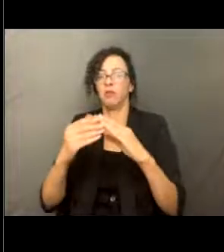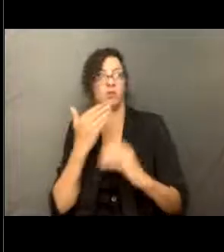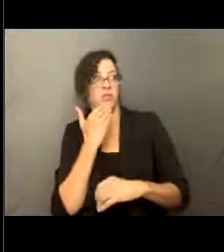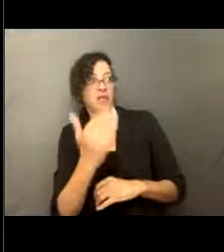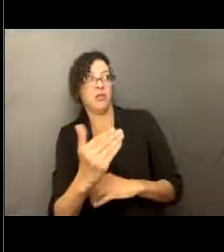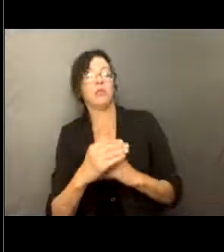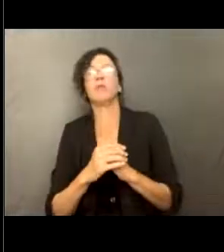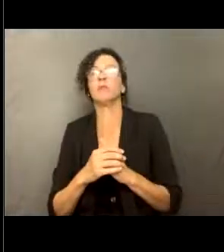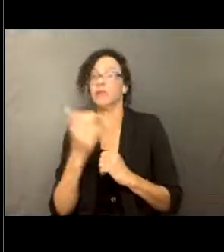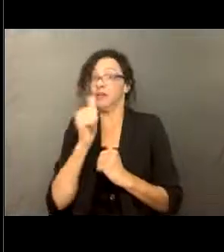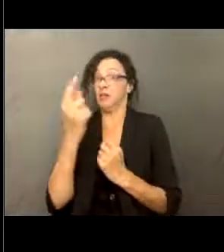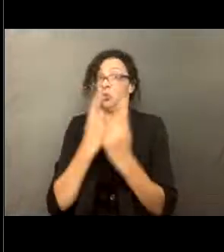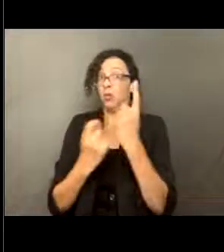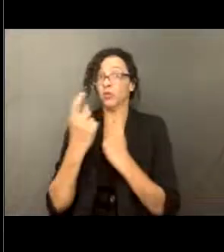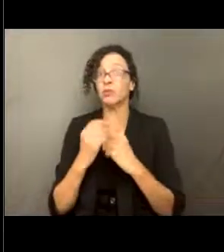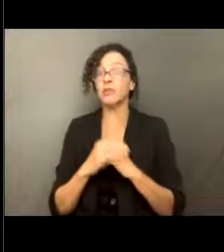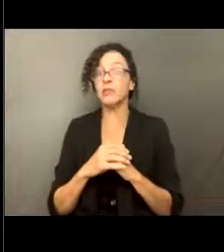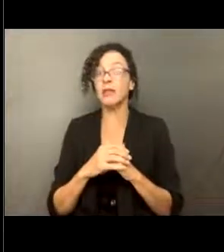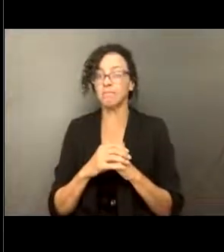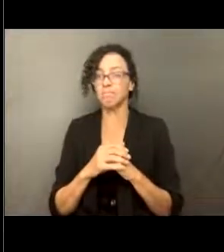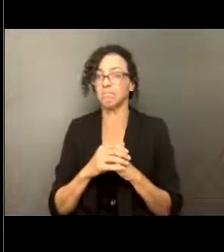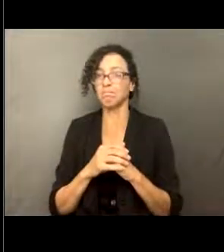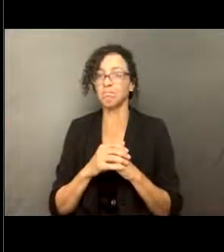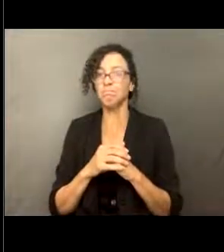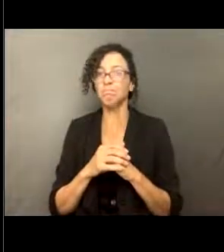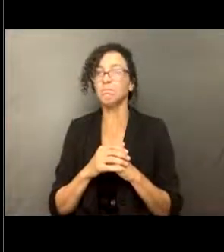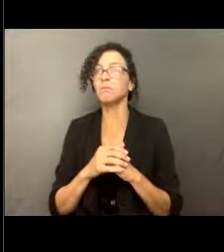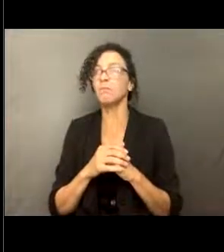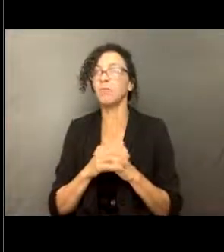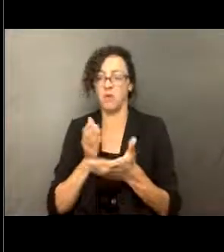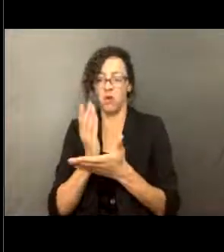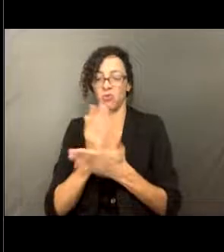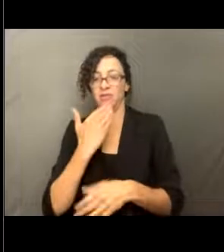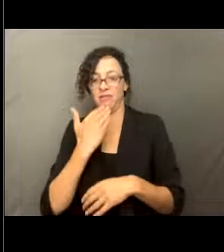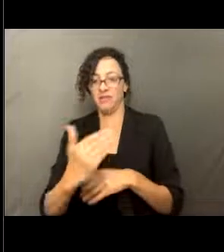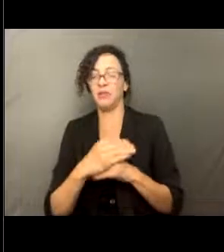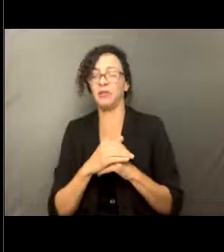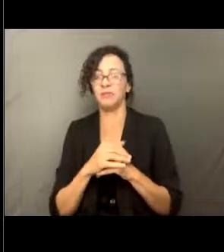questions? All right. Thank you. Thank you.